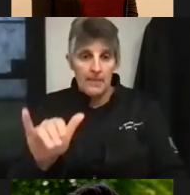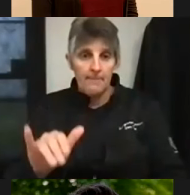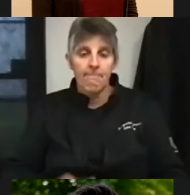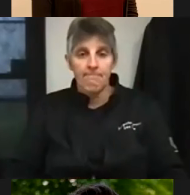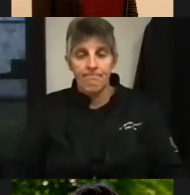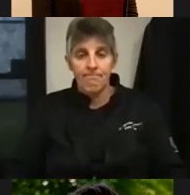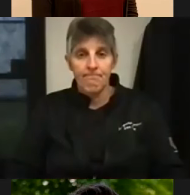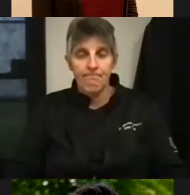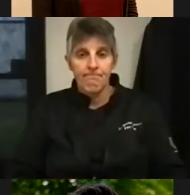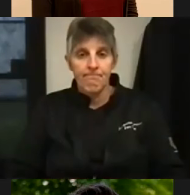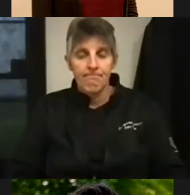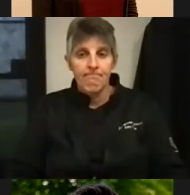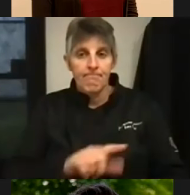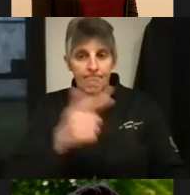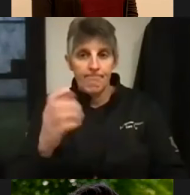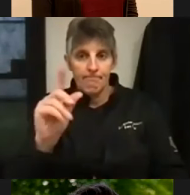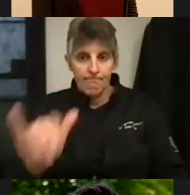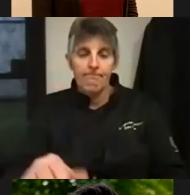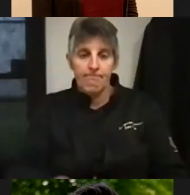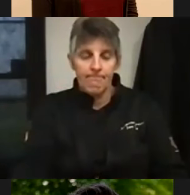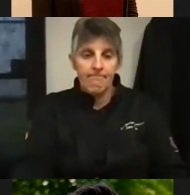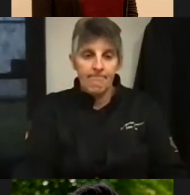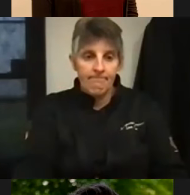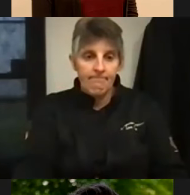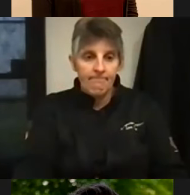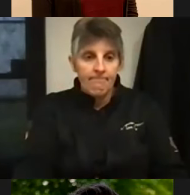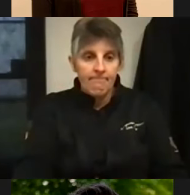We've been looking at